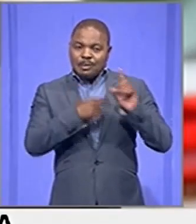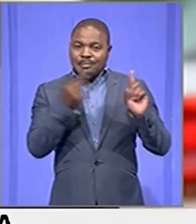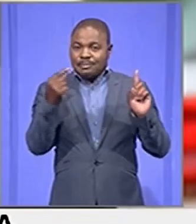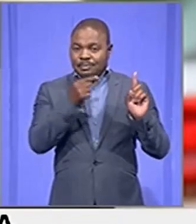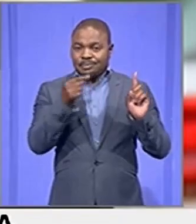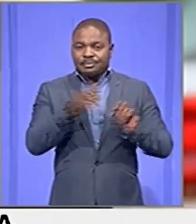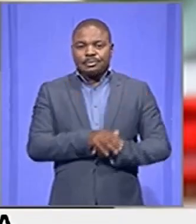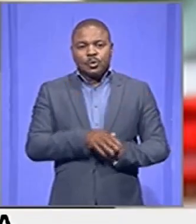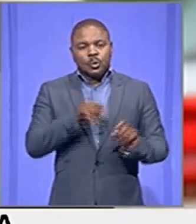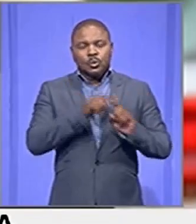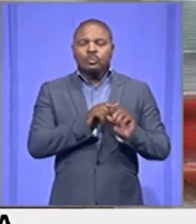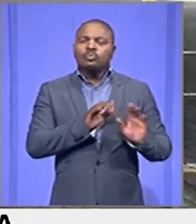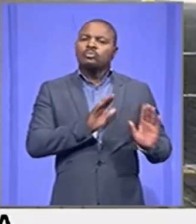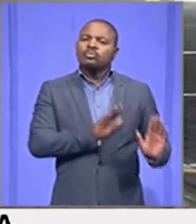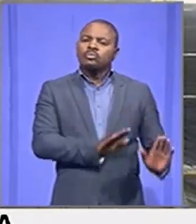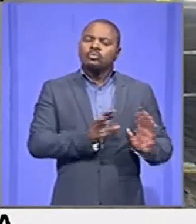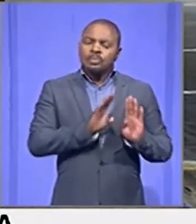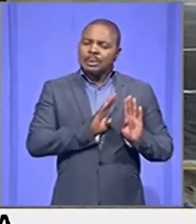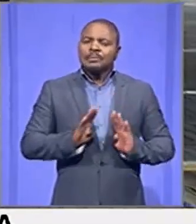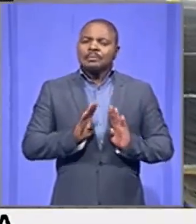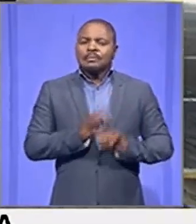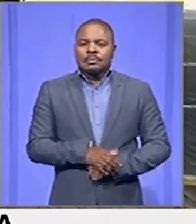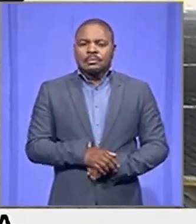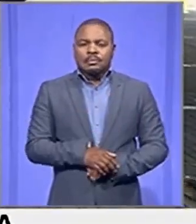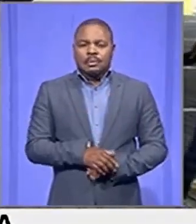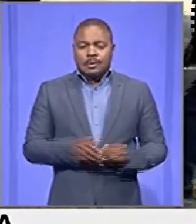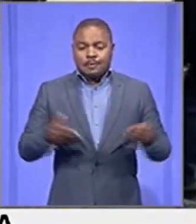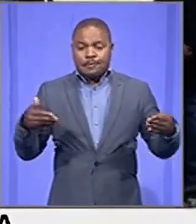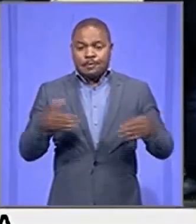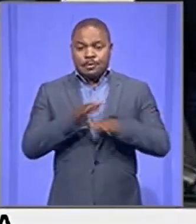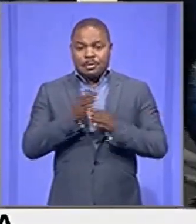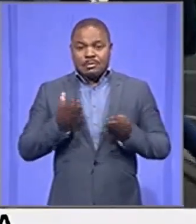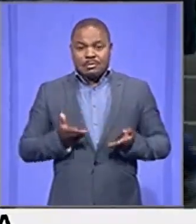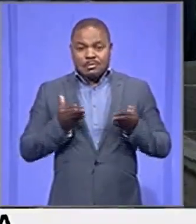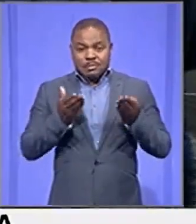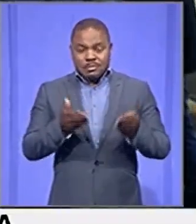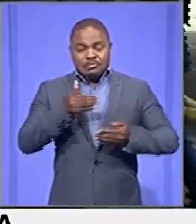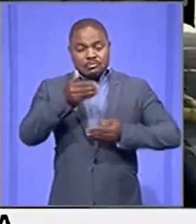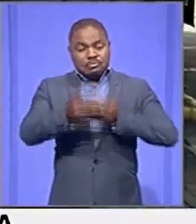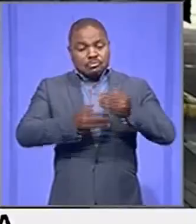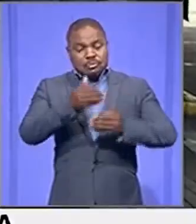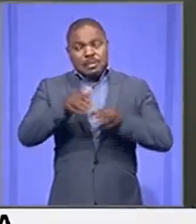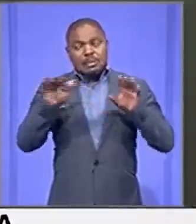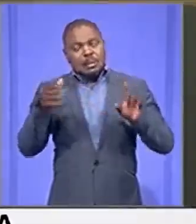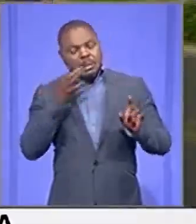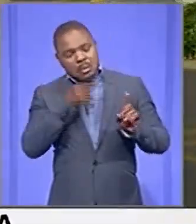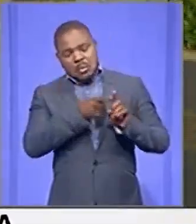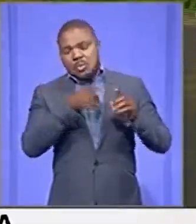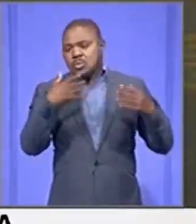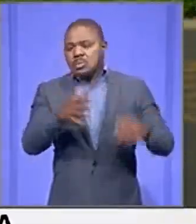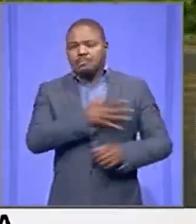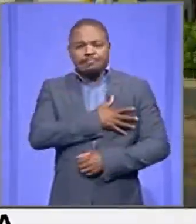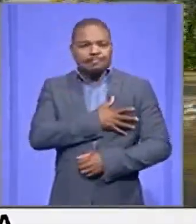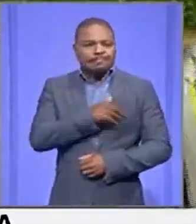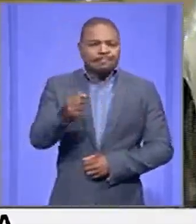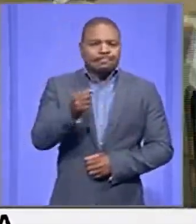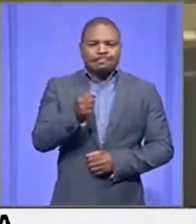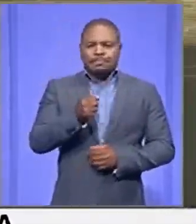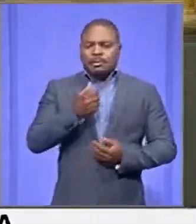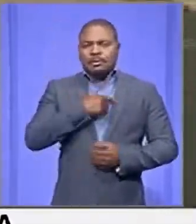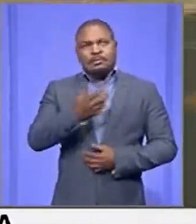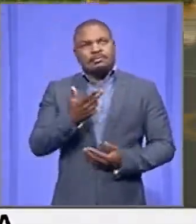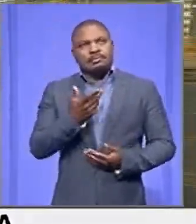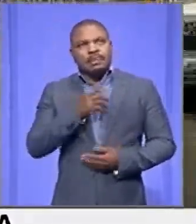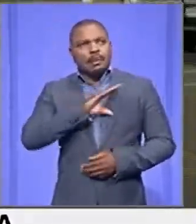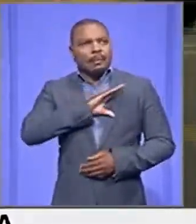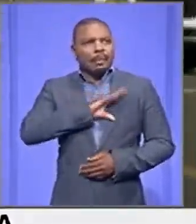a very disciplined child. Nakong ya tshebeletso ya lepato la hae Zweleka o hlalositswe e ne le mohale wa mantlha ya neng a sa fellwe ke